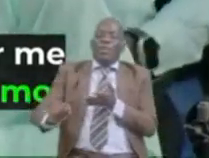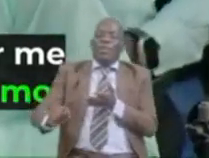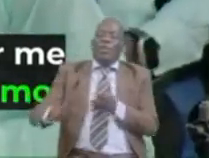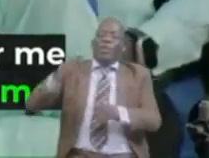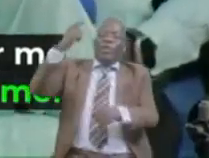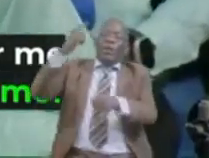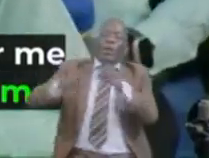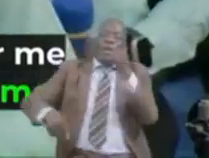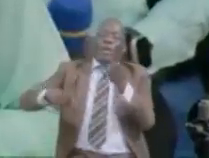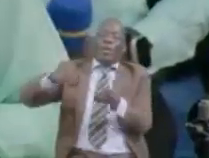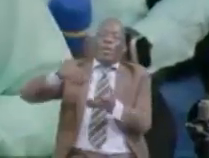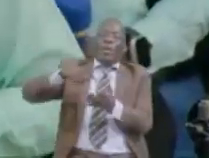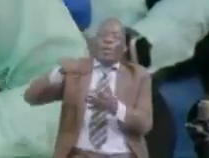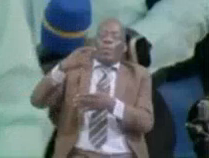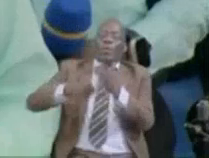price for me.